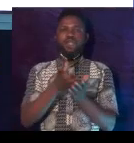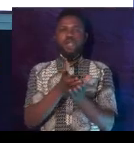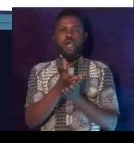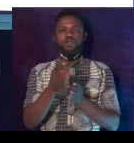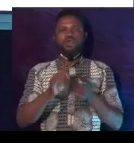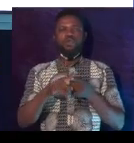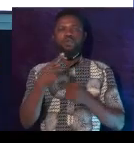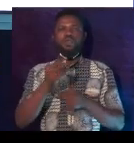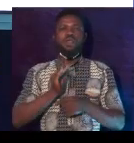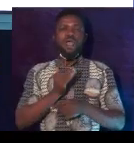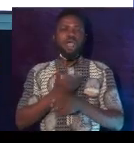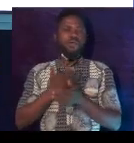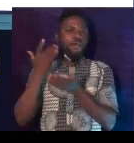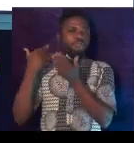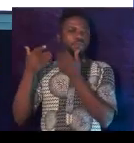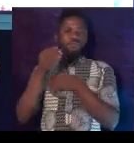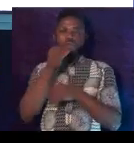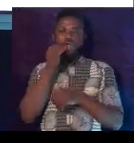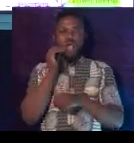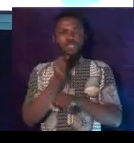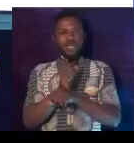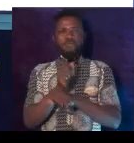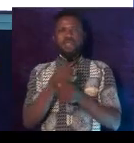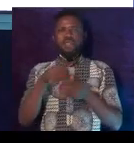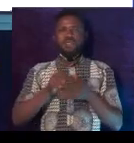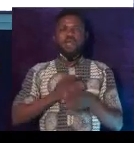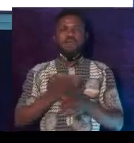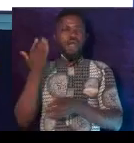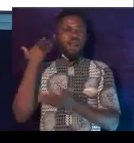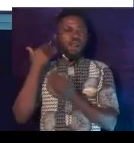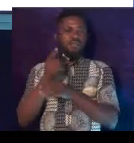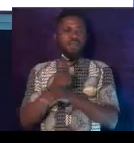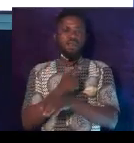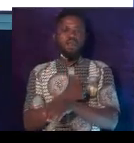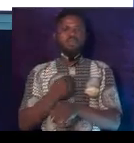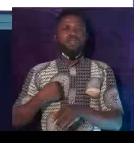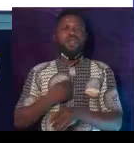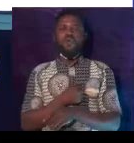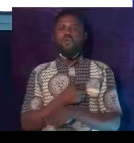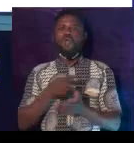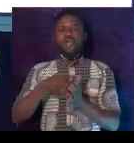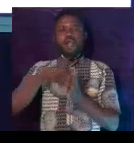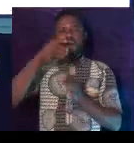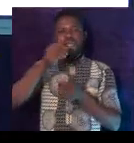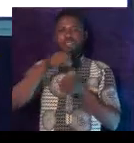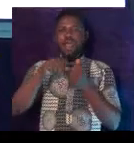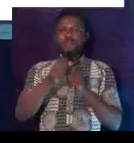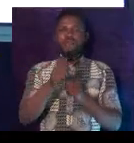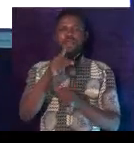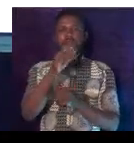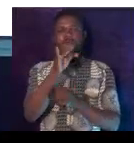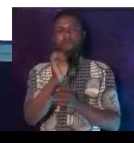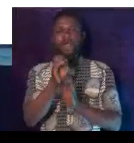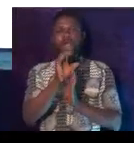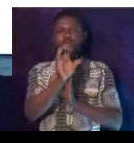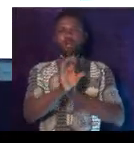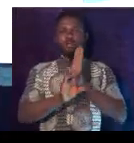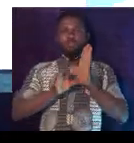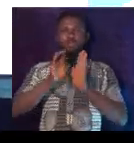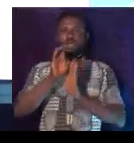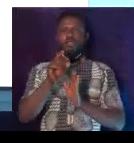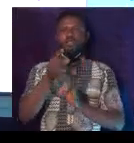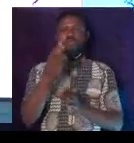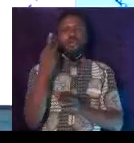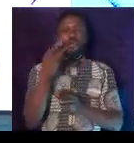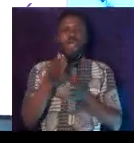the correction to our previous assignment. In our last lesson, we learned about pie